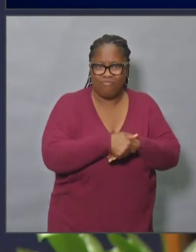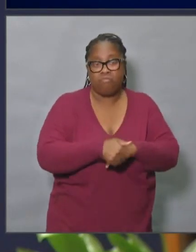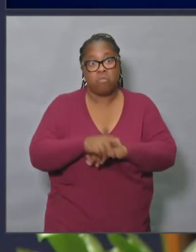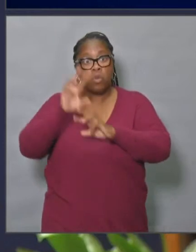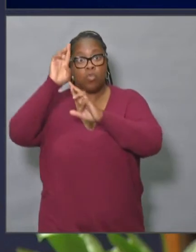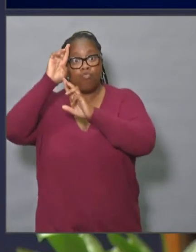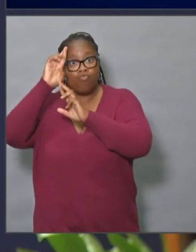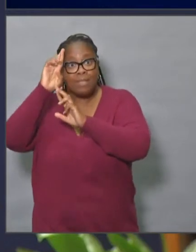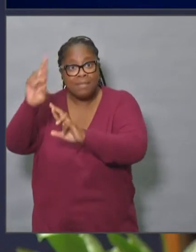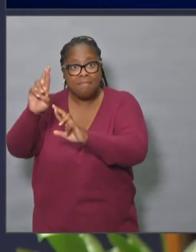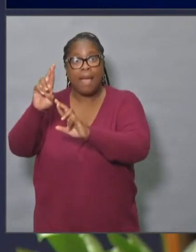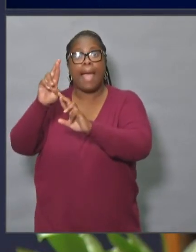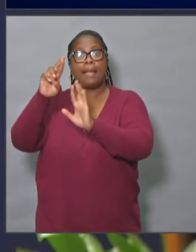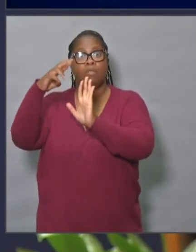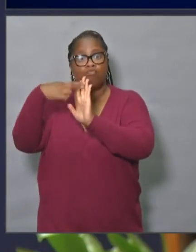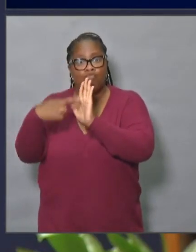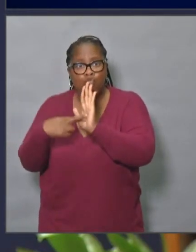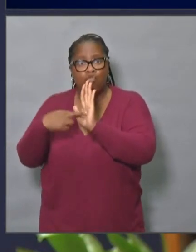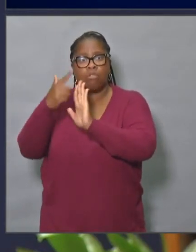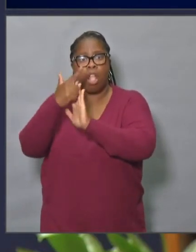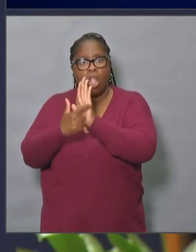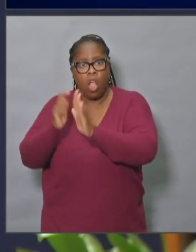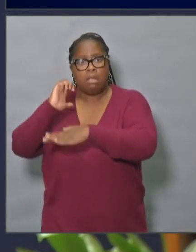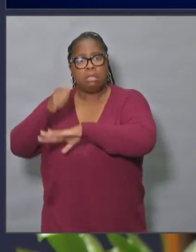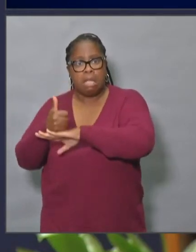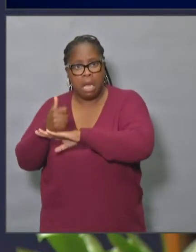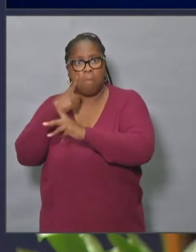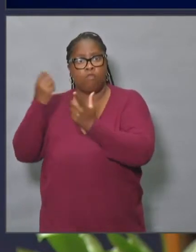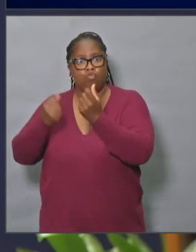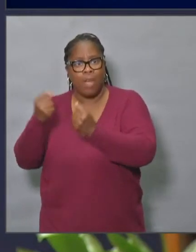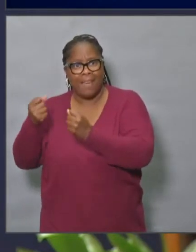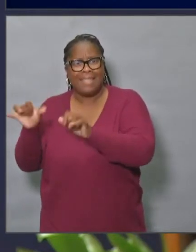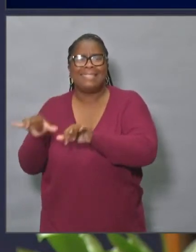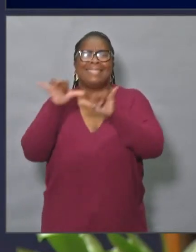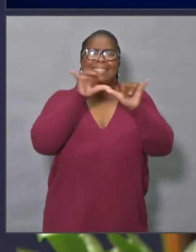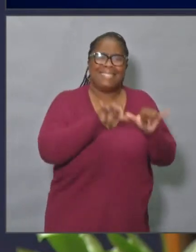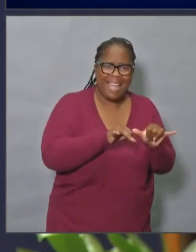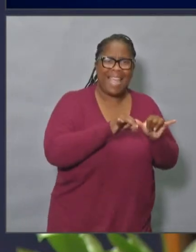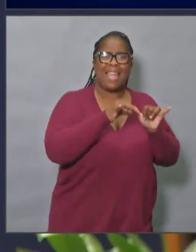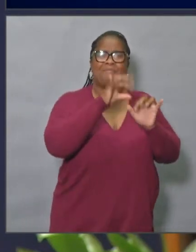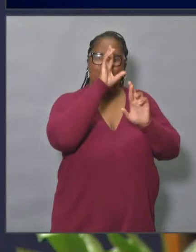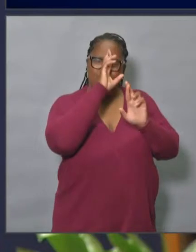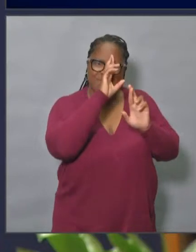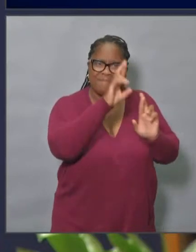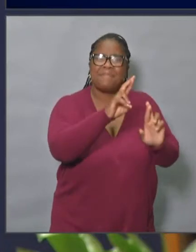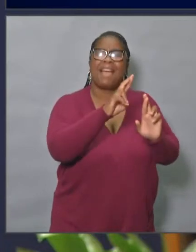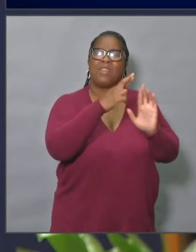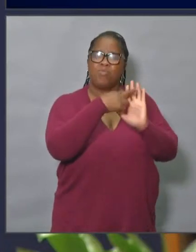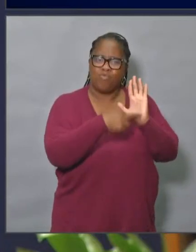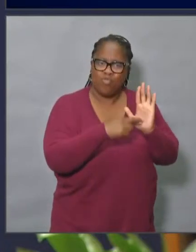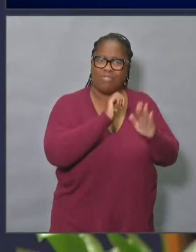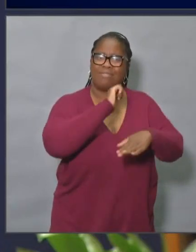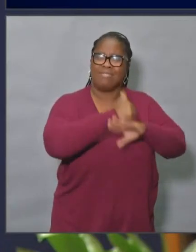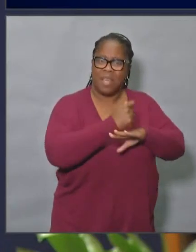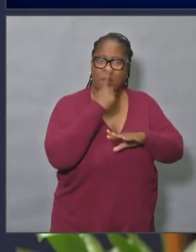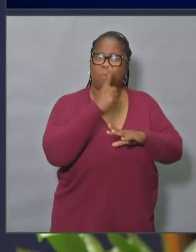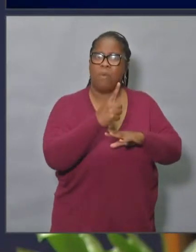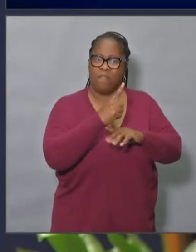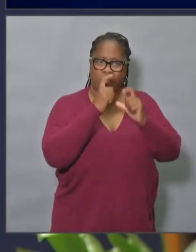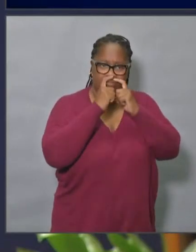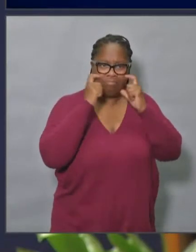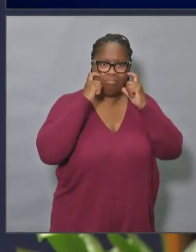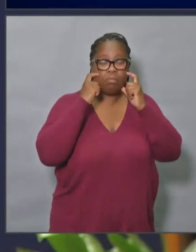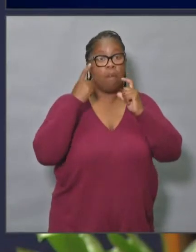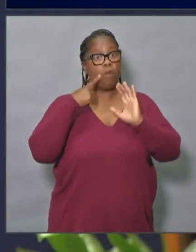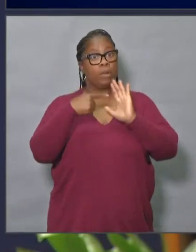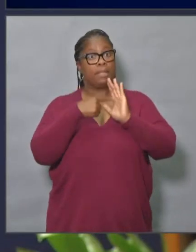with the structural changes in our communities that are being put in place. Think about the plexiglass that is being installed in retail